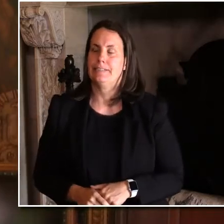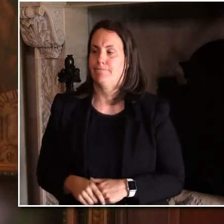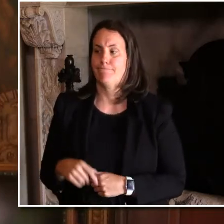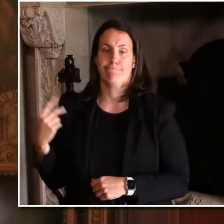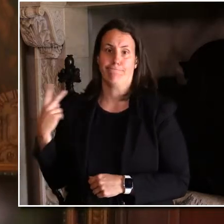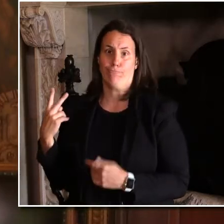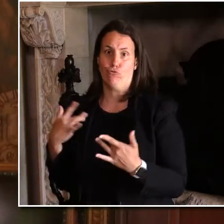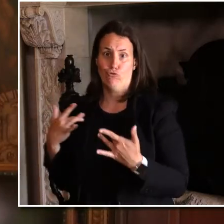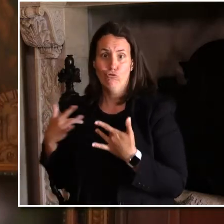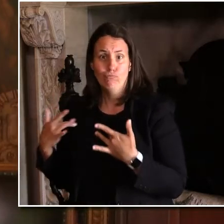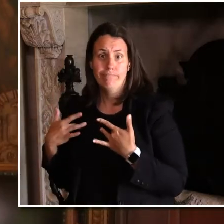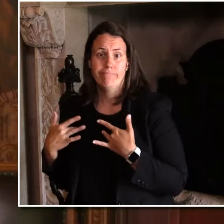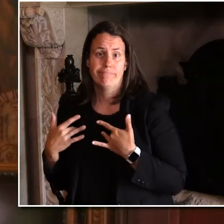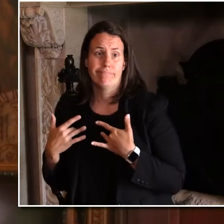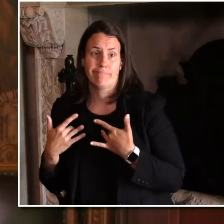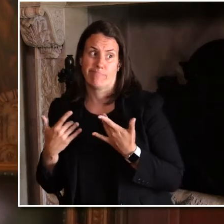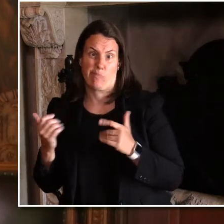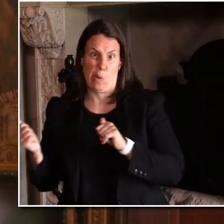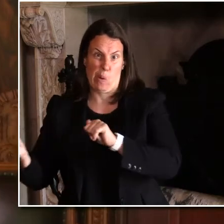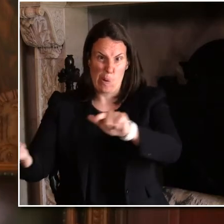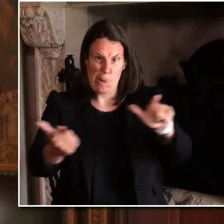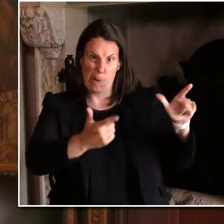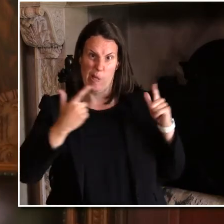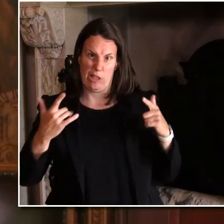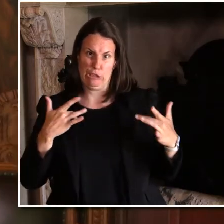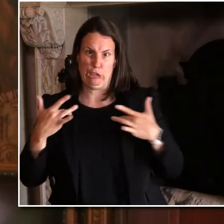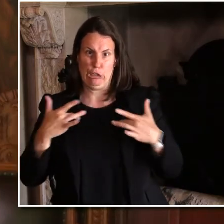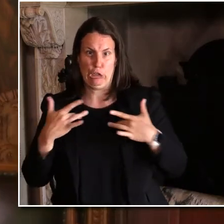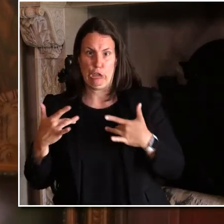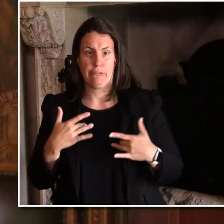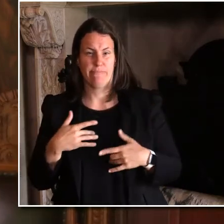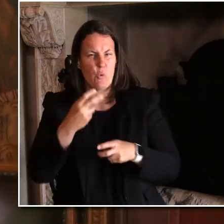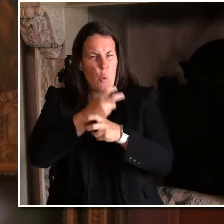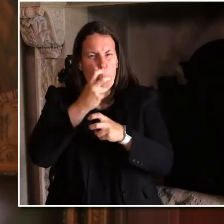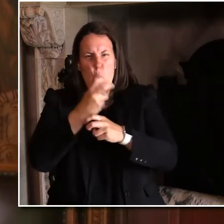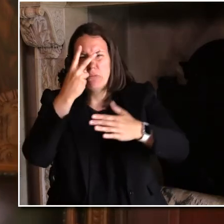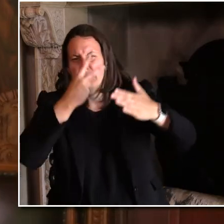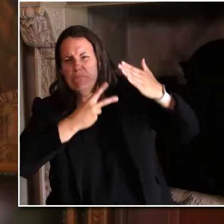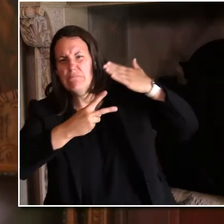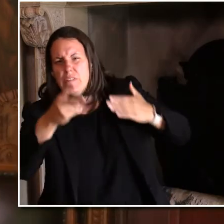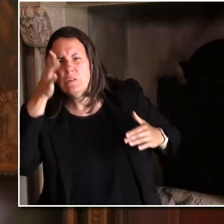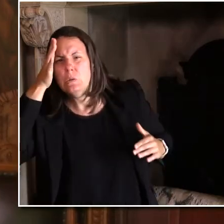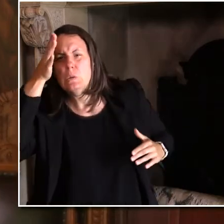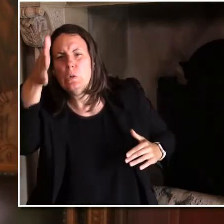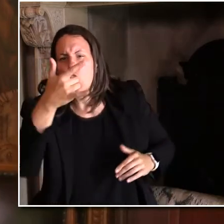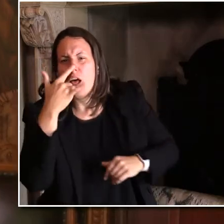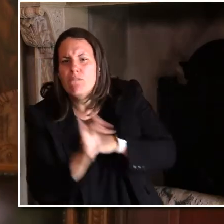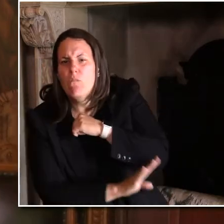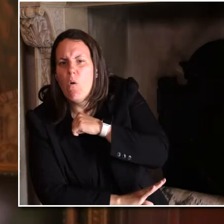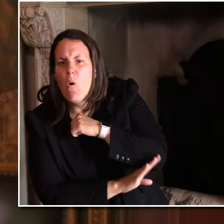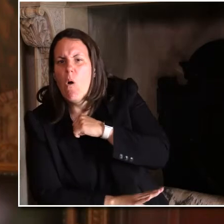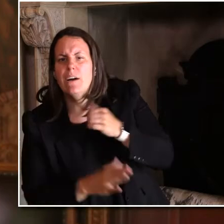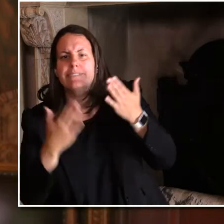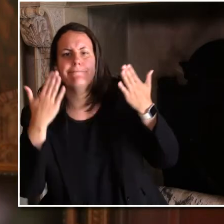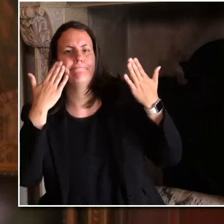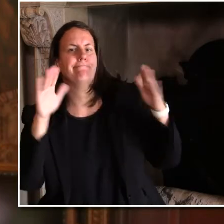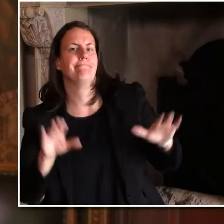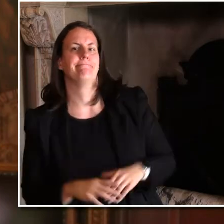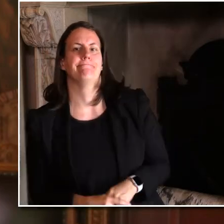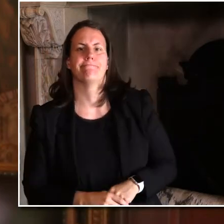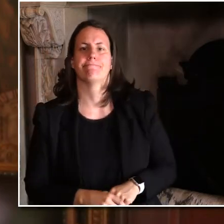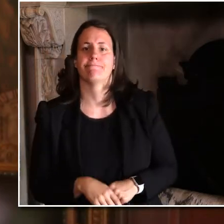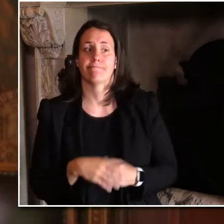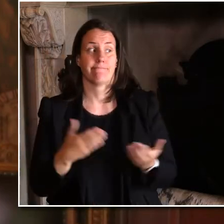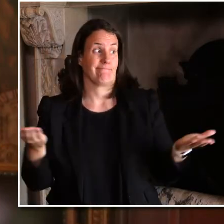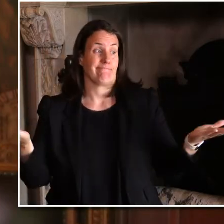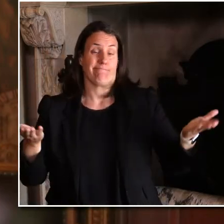territory. As one of the previous callers alluded to, like, we've not eliminated the virus. It's still circulating at a low level in the community. And when